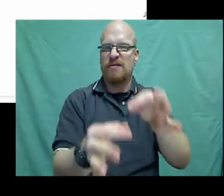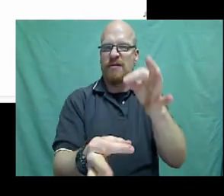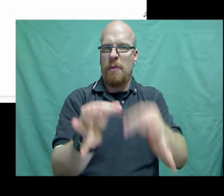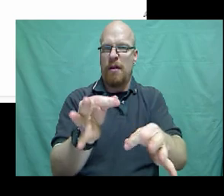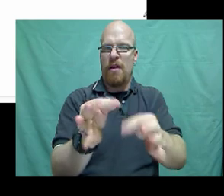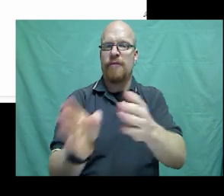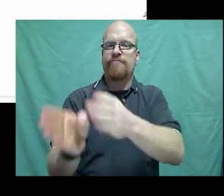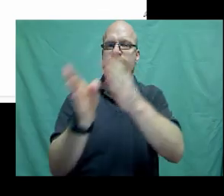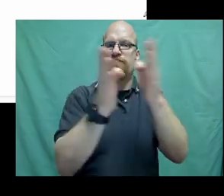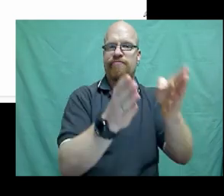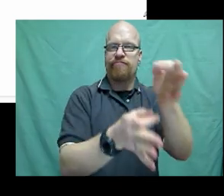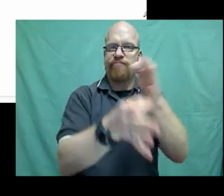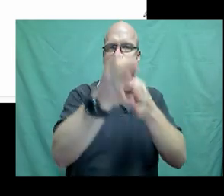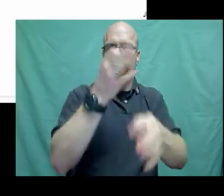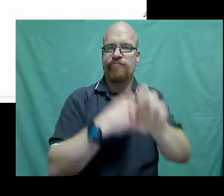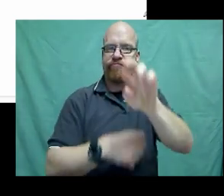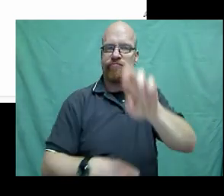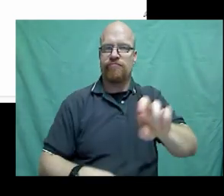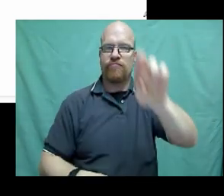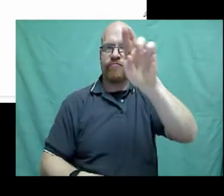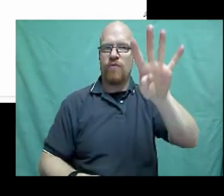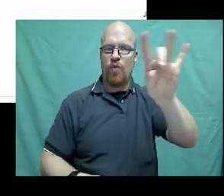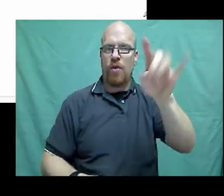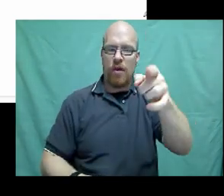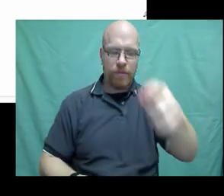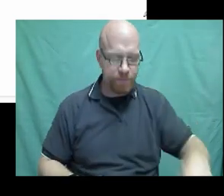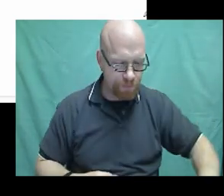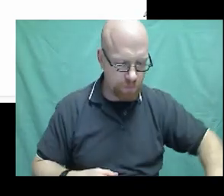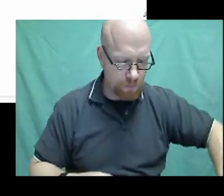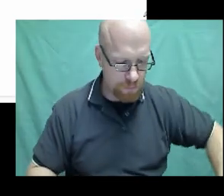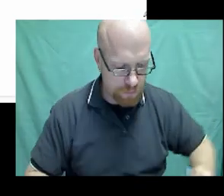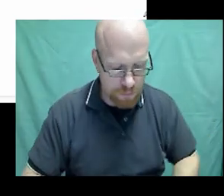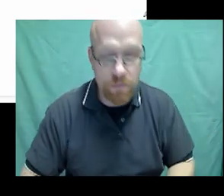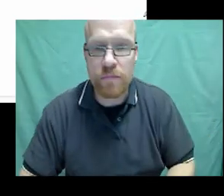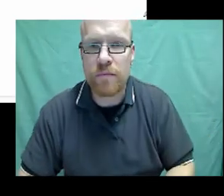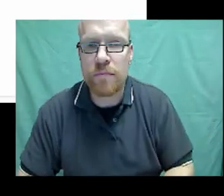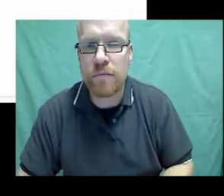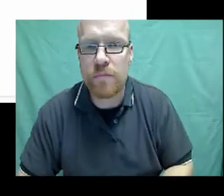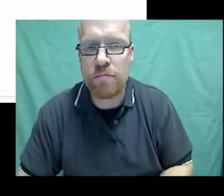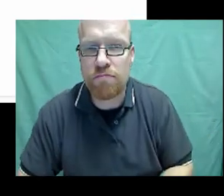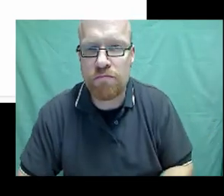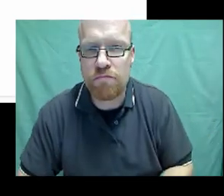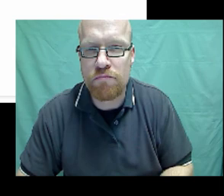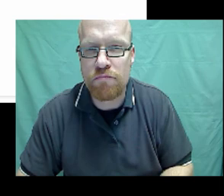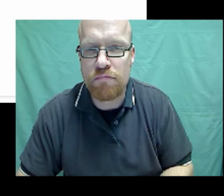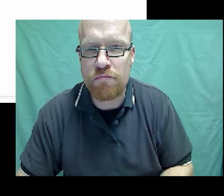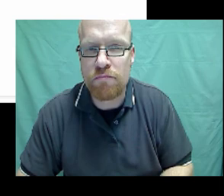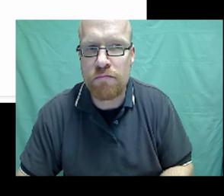Okay, so this is simplified. Now we will put it into our problem where it belongs.